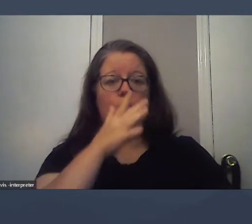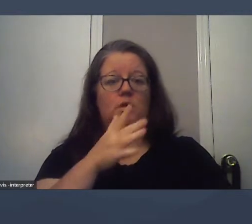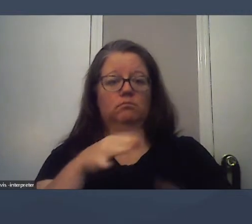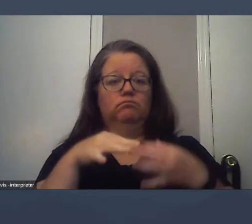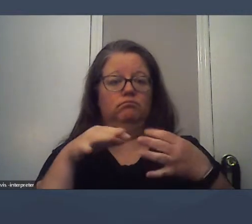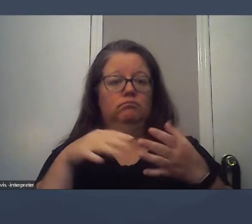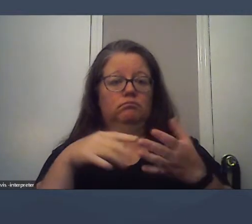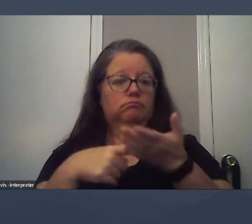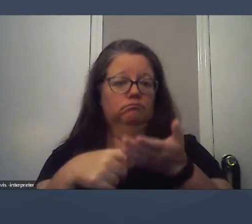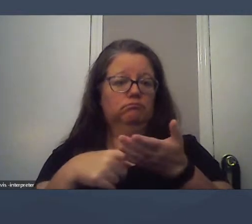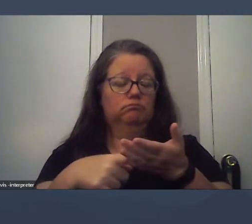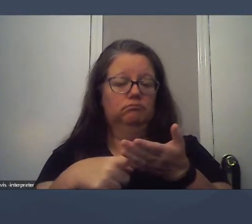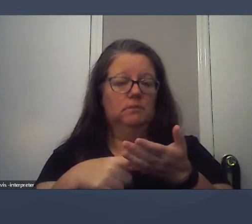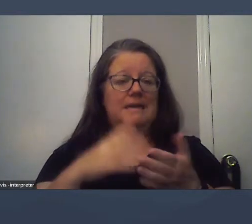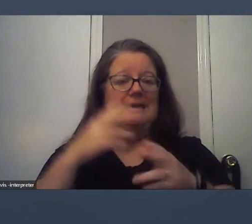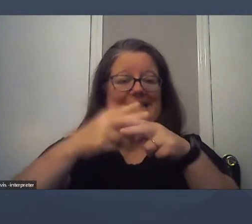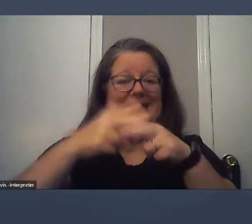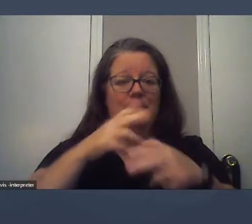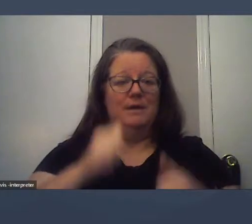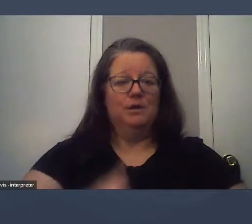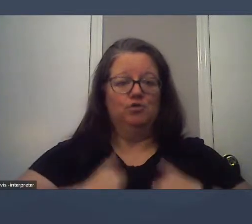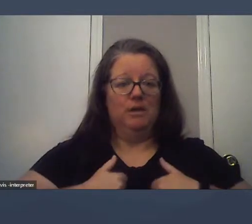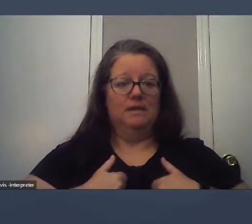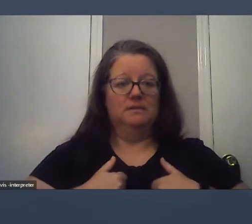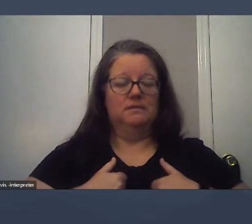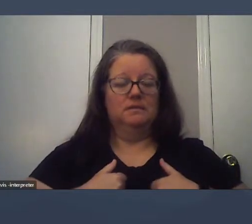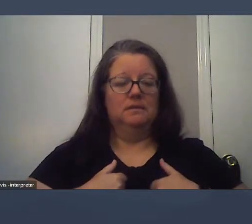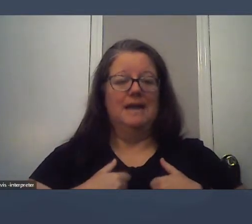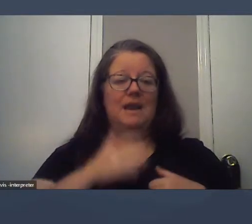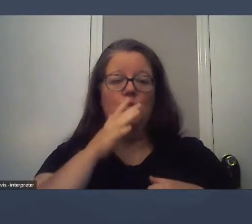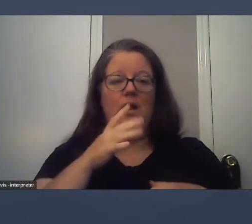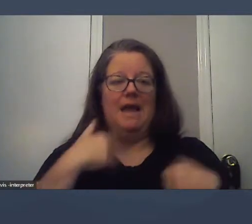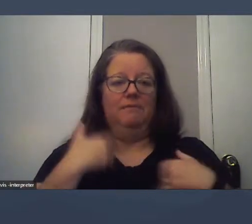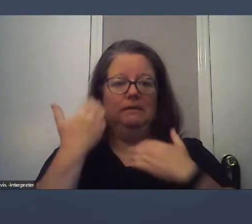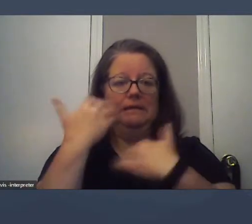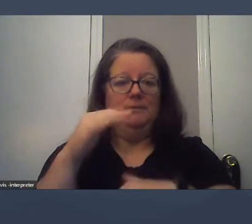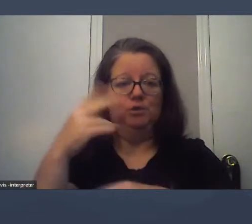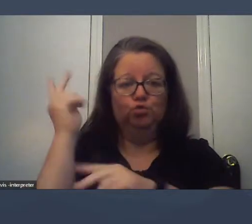my stopwatch here going.